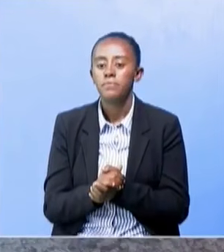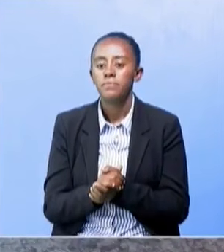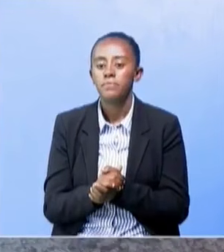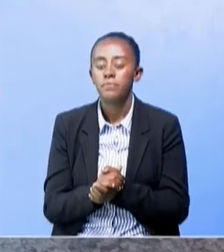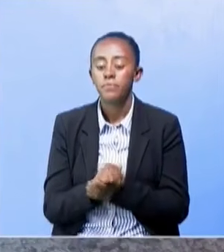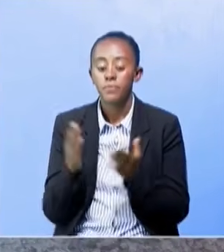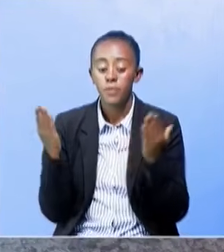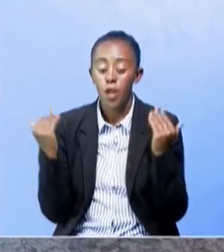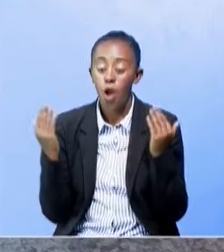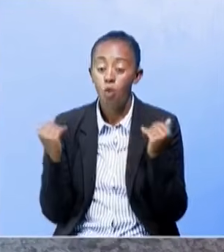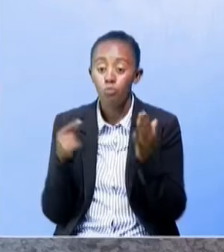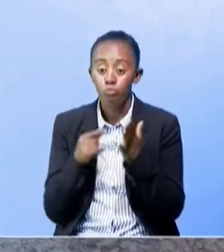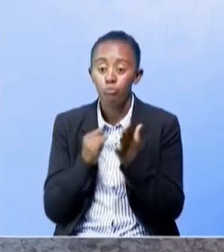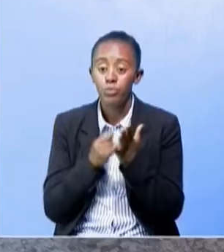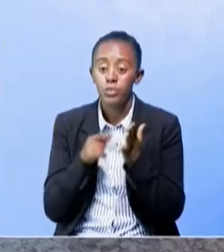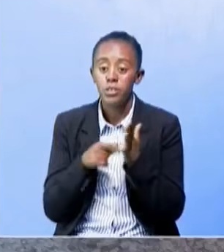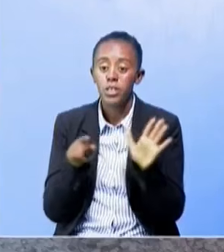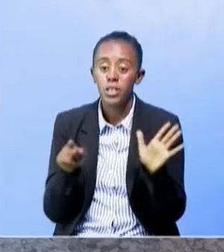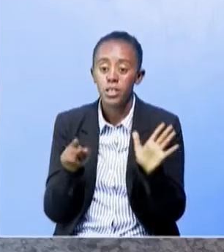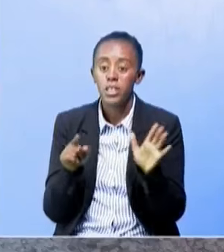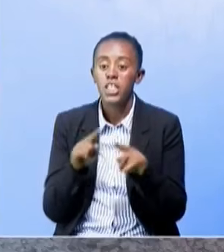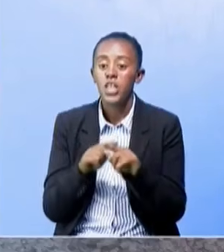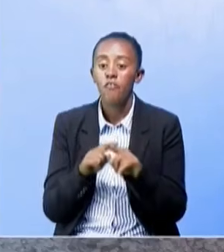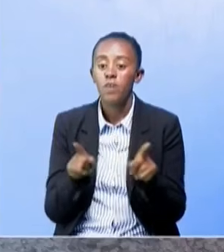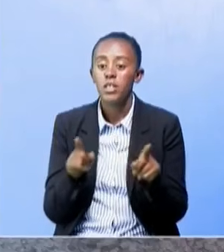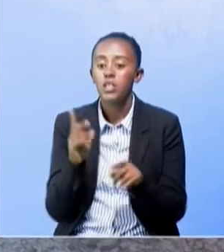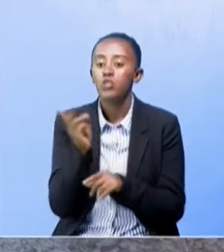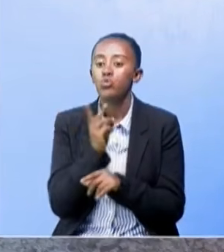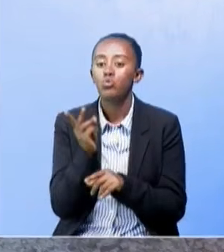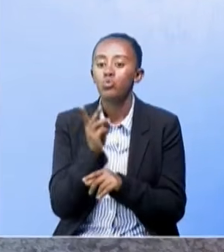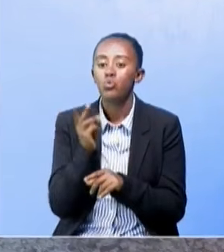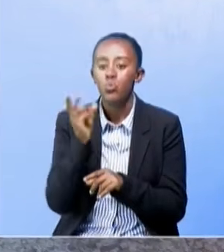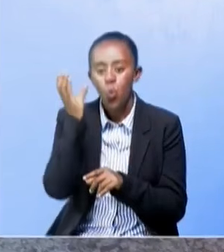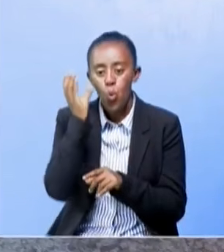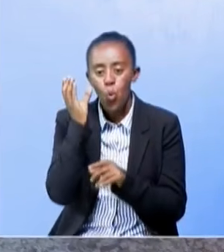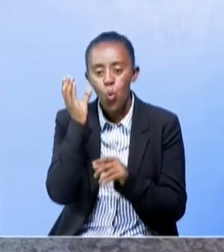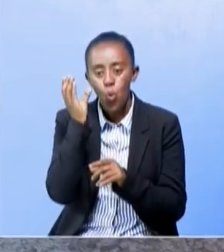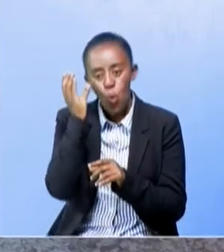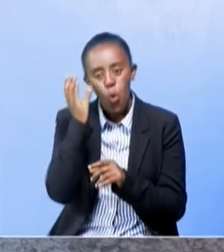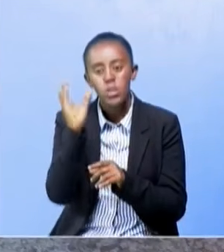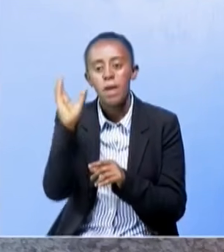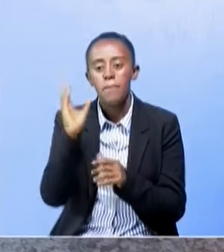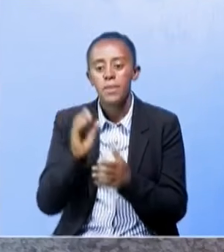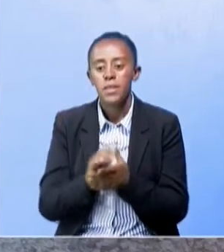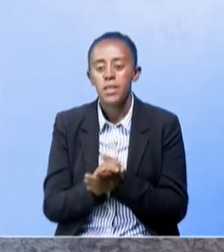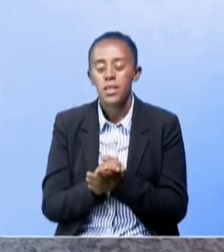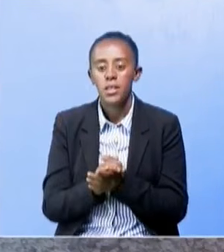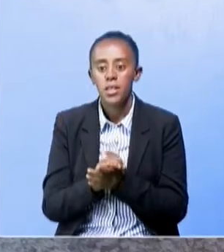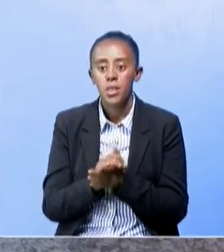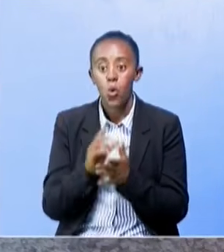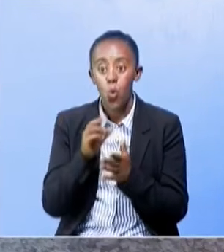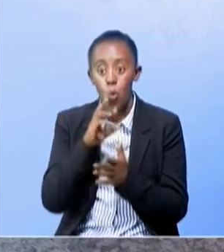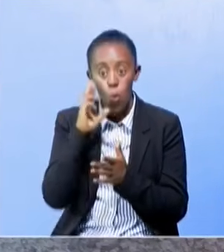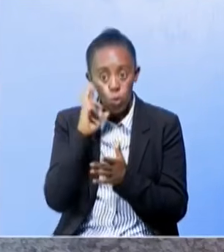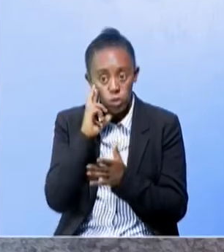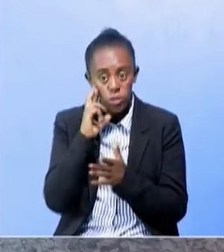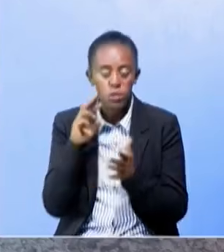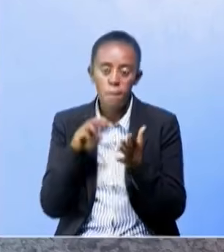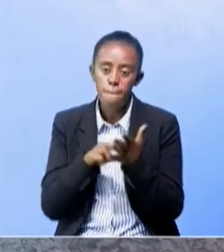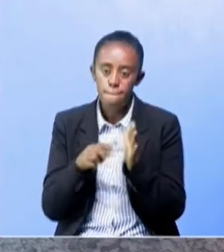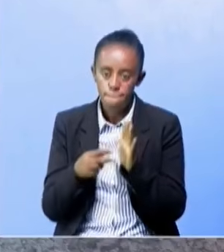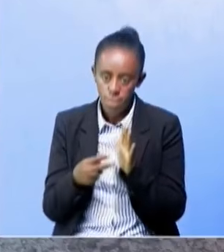I hope it is clear the difference between these two concepts, cause and effect. Here, cause